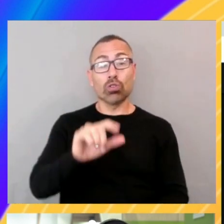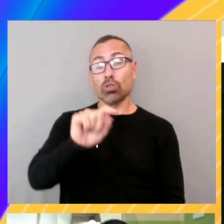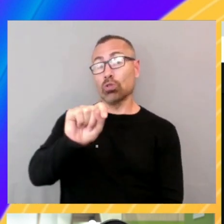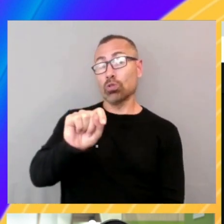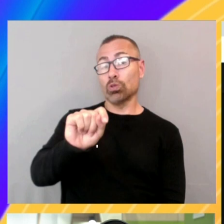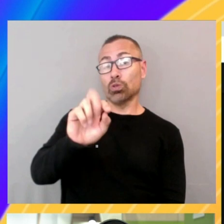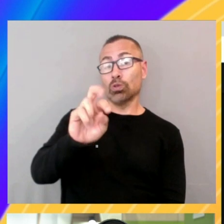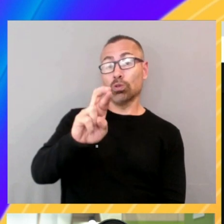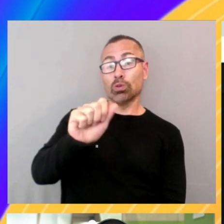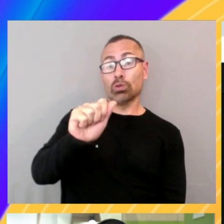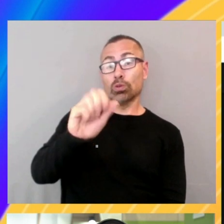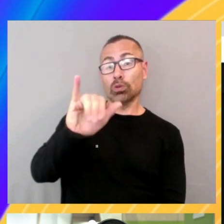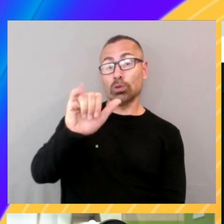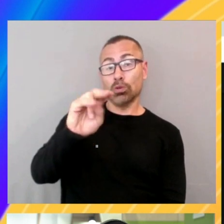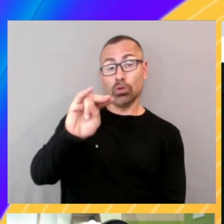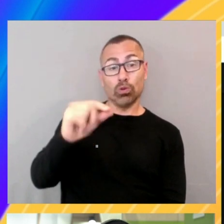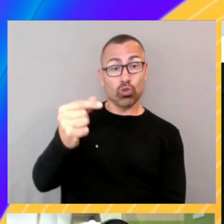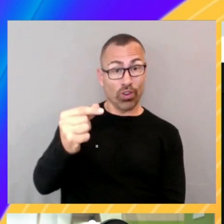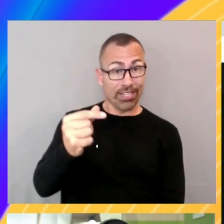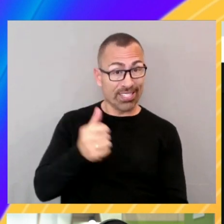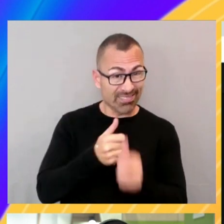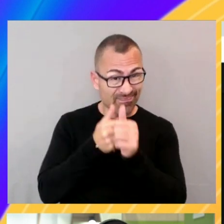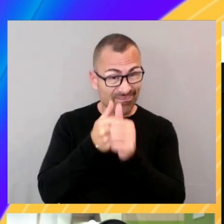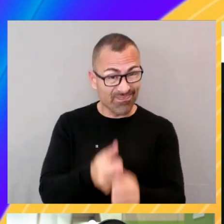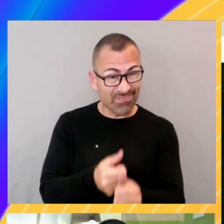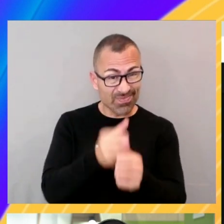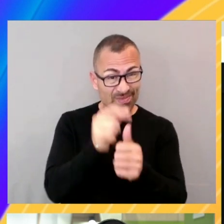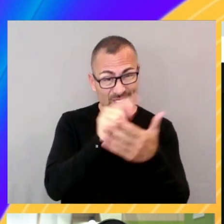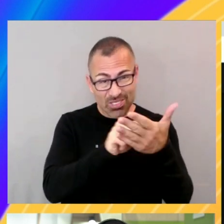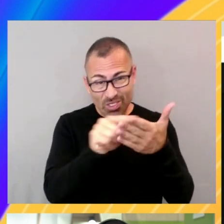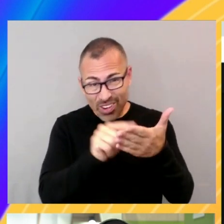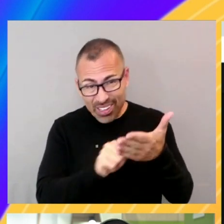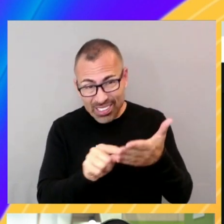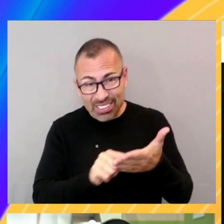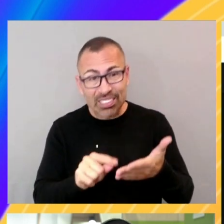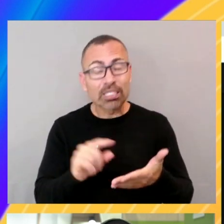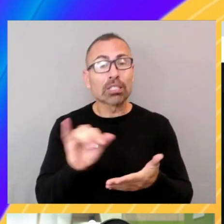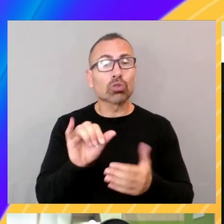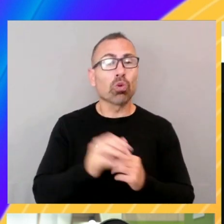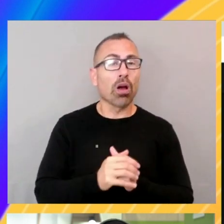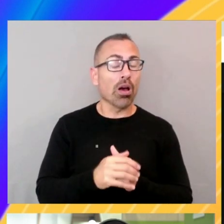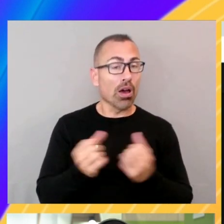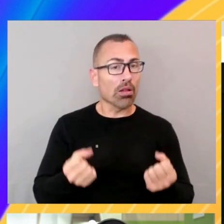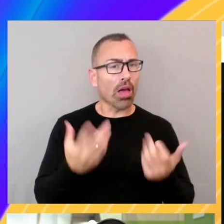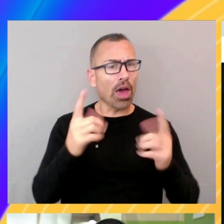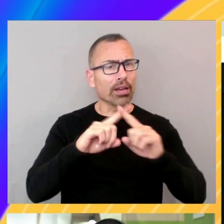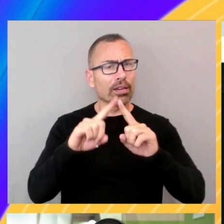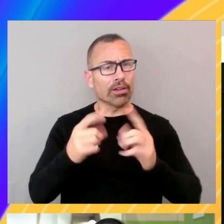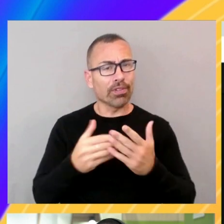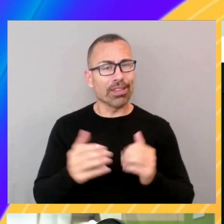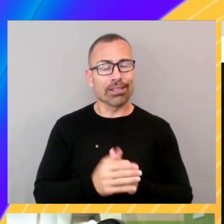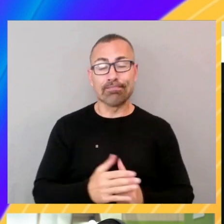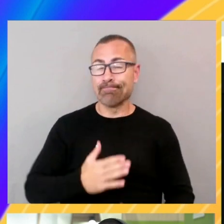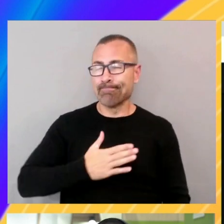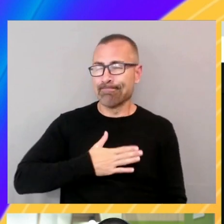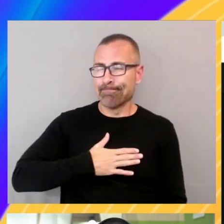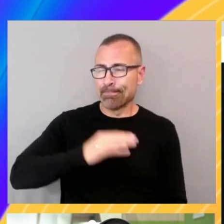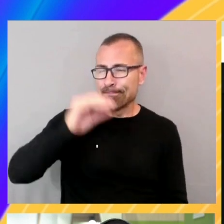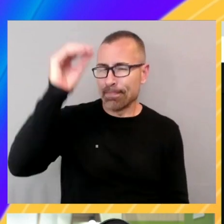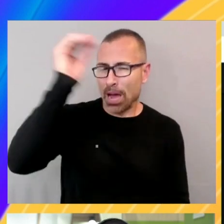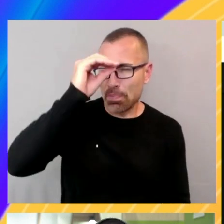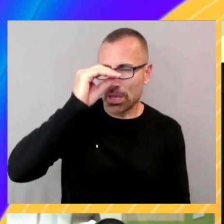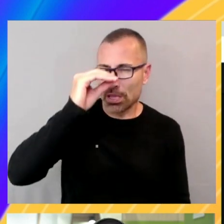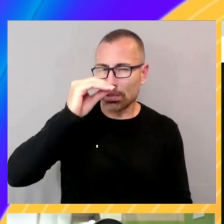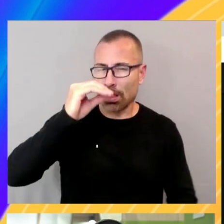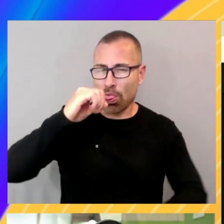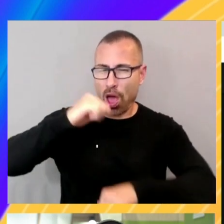lot of different things. And I think in my opinion, the really hard part and what we give you is setting up alarms or